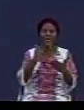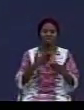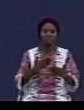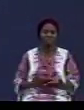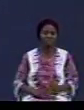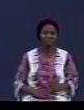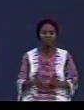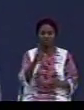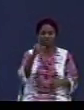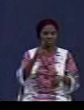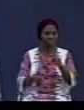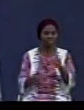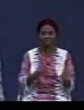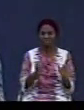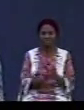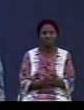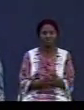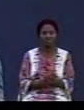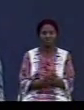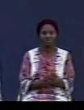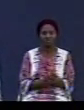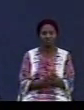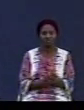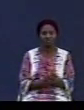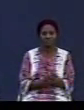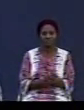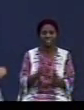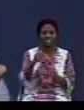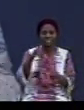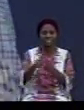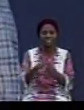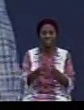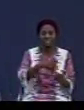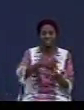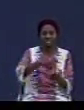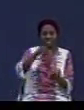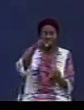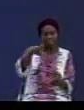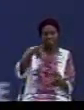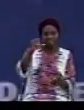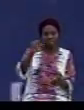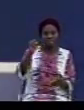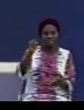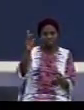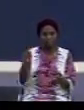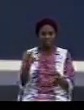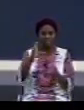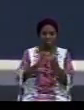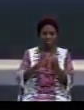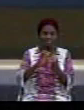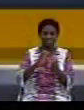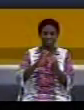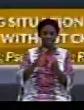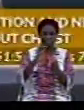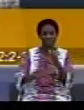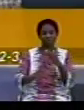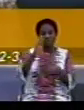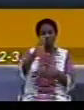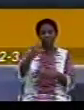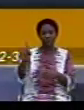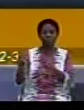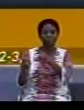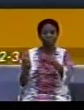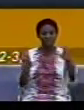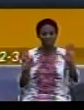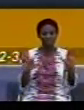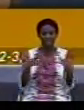me show you in Psalm 51 verse 5. In Psalm 51 verse 5, it said, in sin did